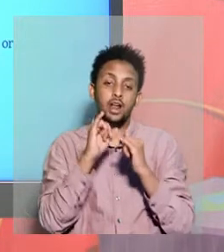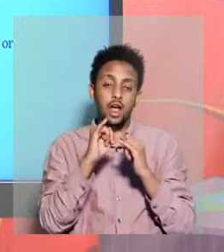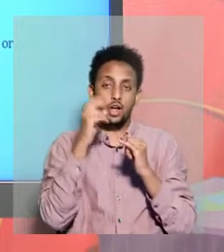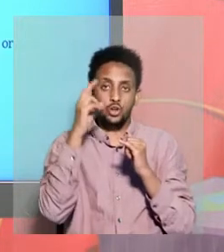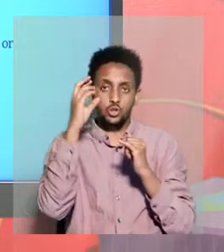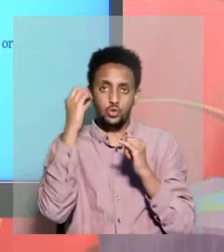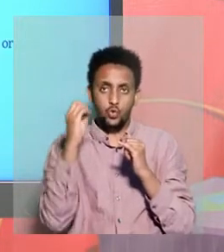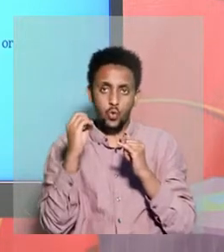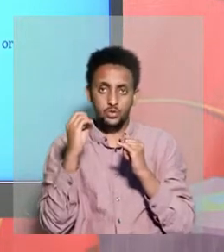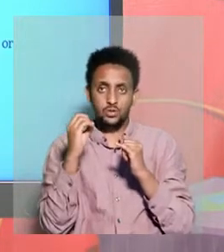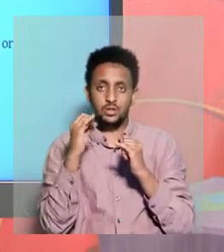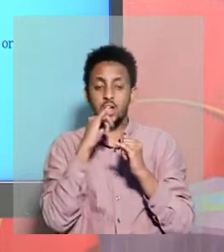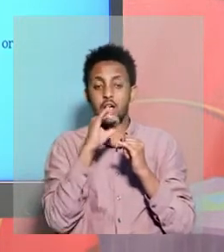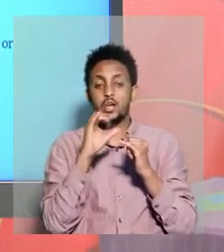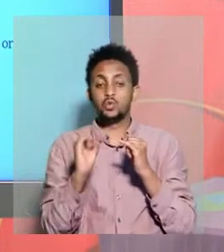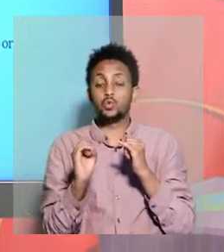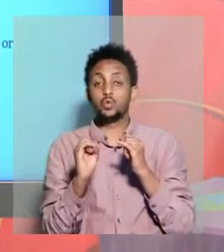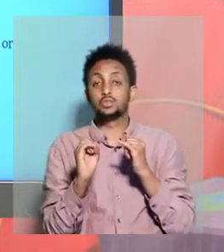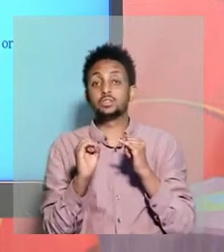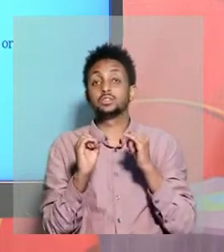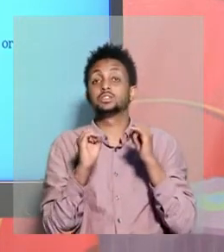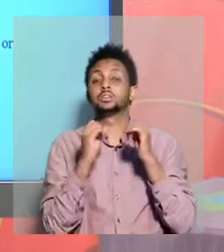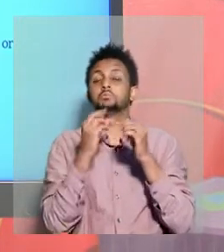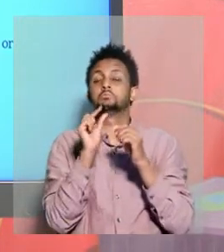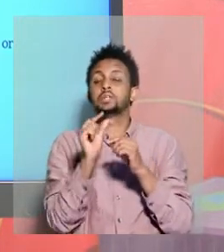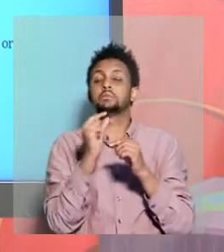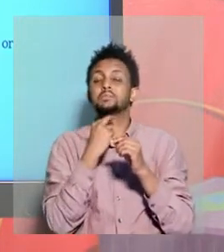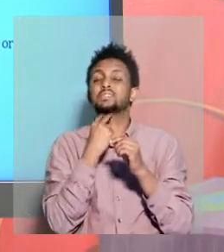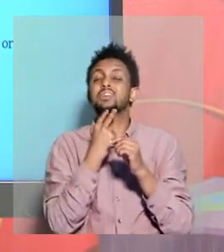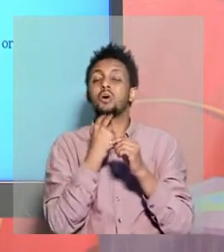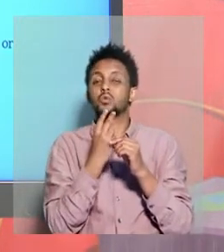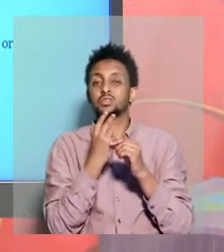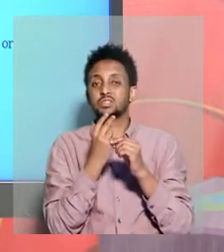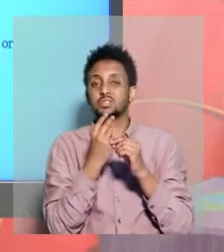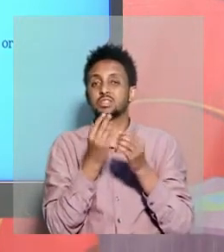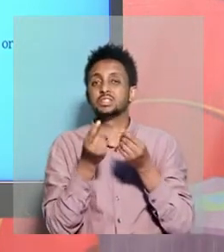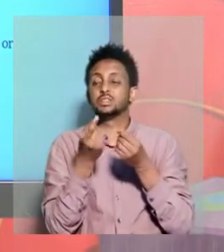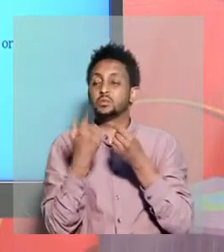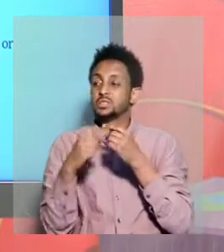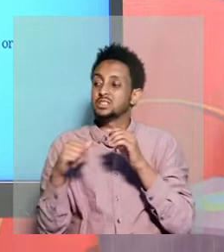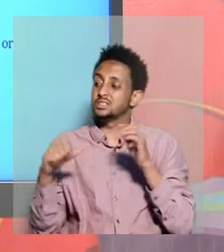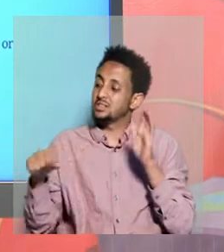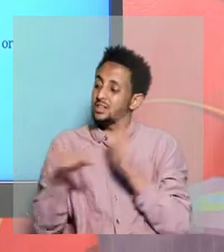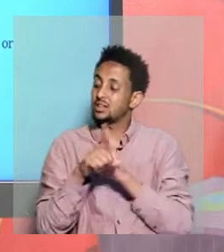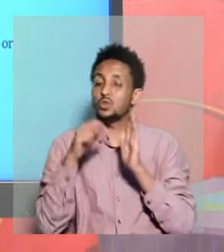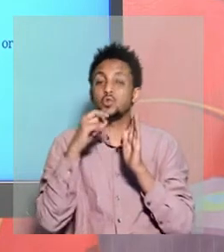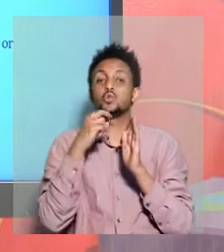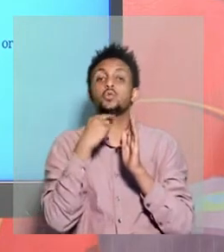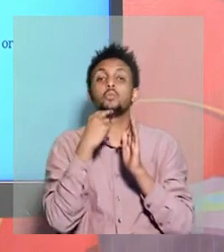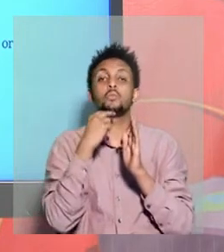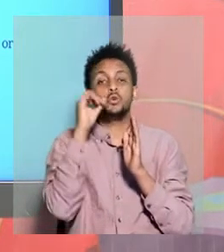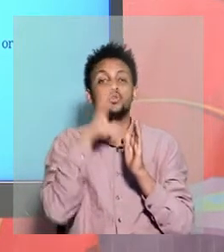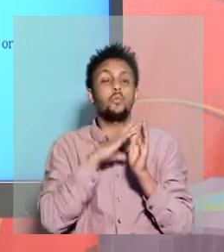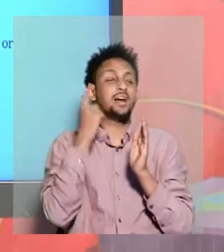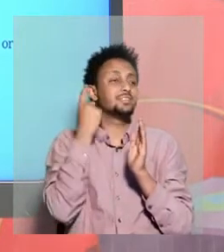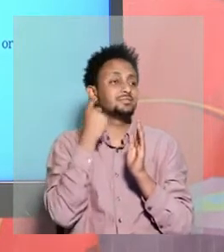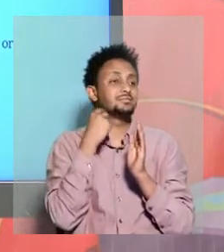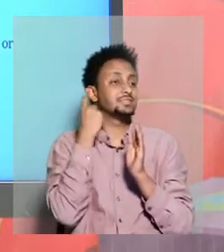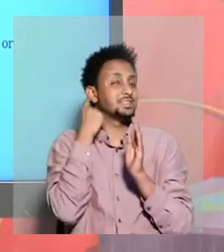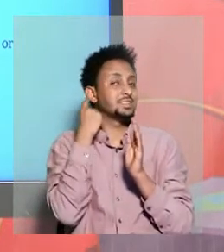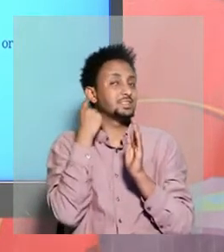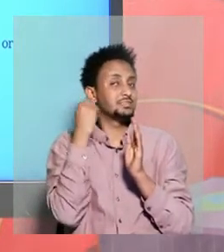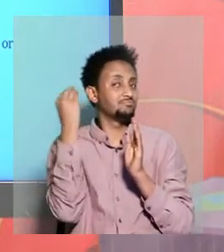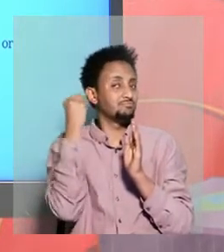the base 10, where I naught is the minimum sound intensity which can be detected by human ear, and it's known to be threshold